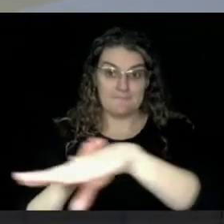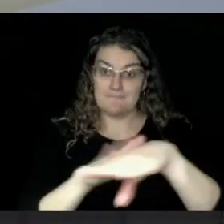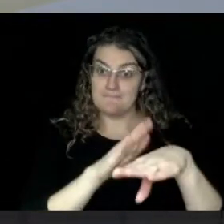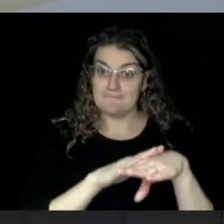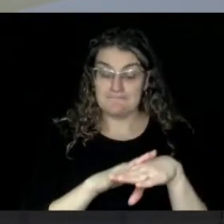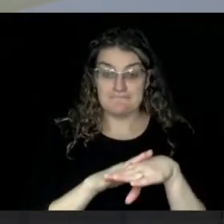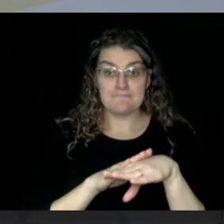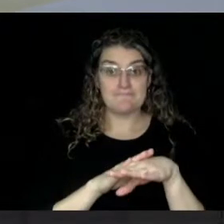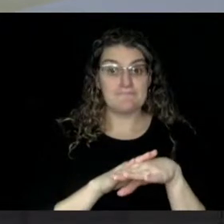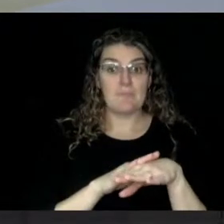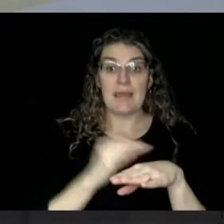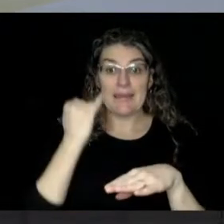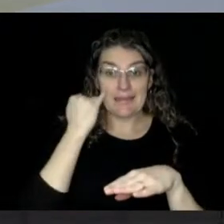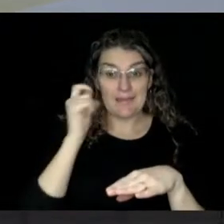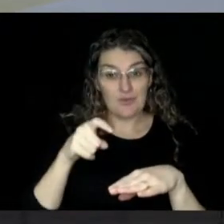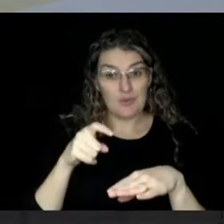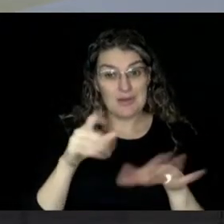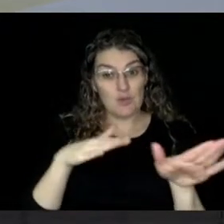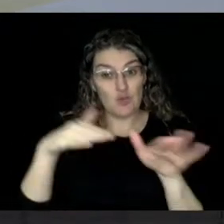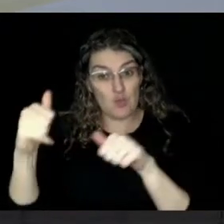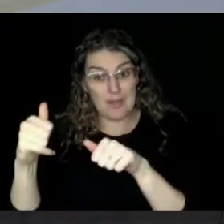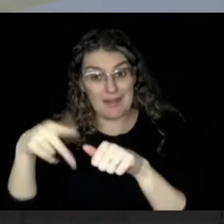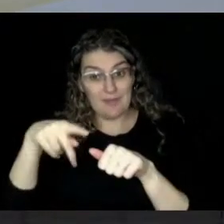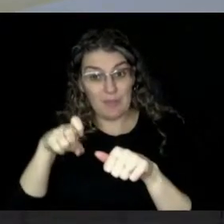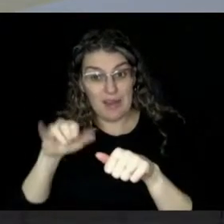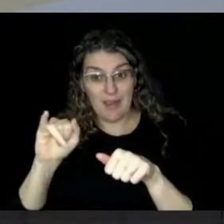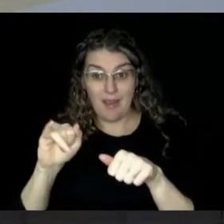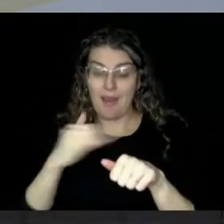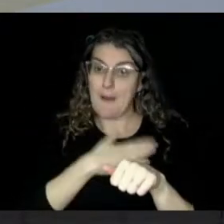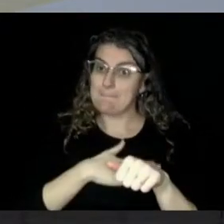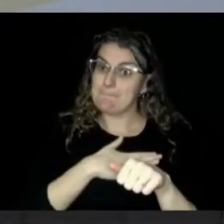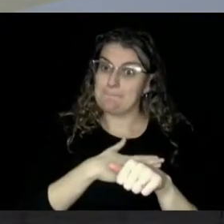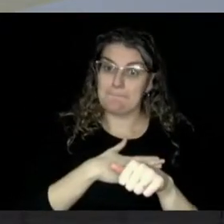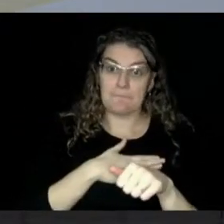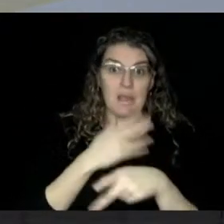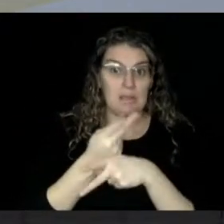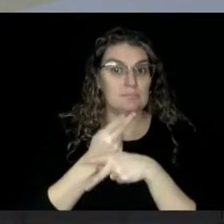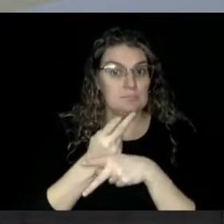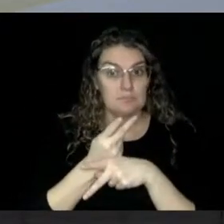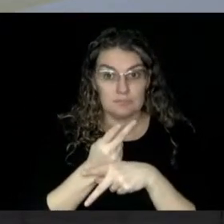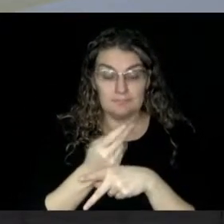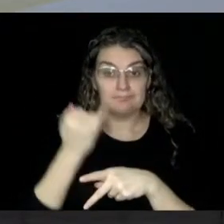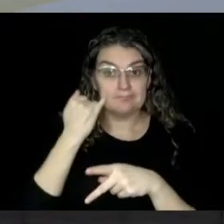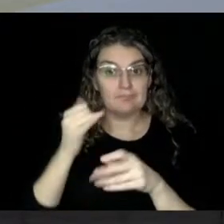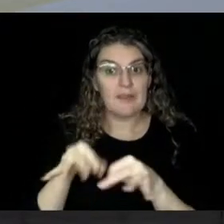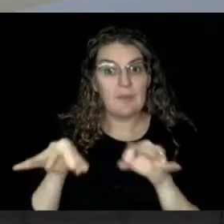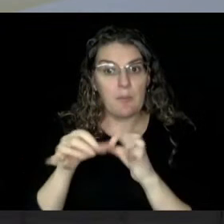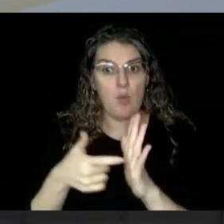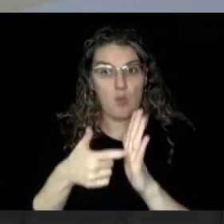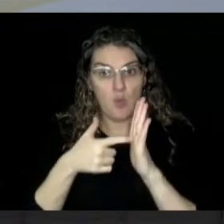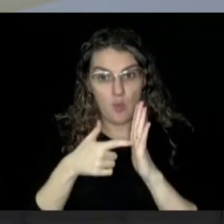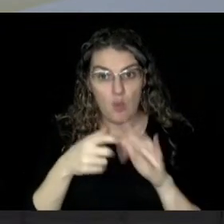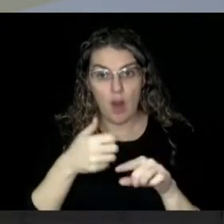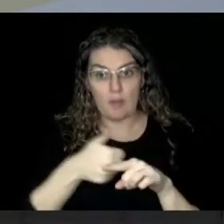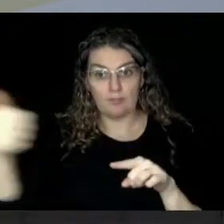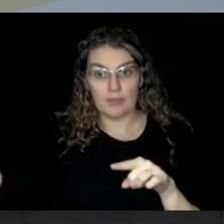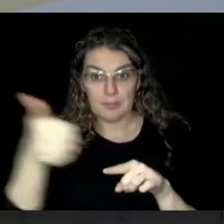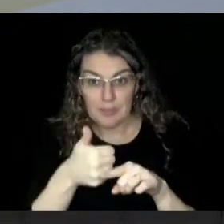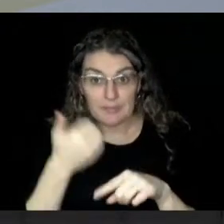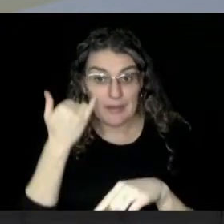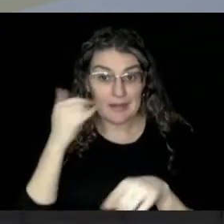absolutely necessary. Anyone needing to travel off-island for essential purposes and return the same day should check the website